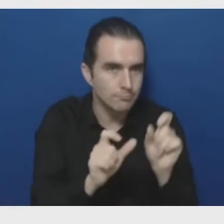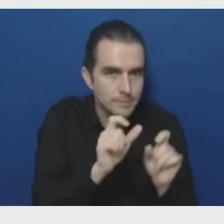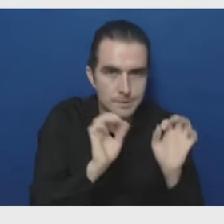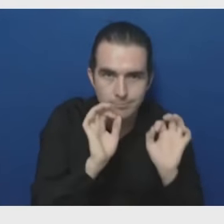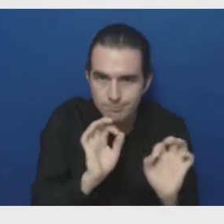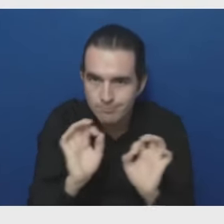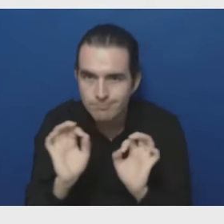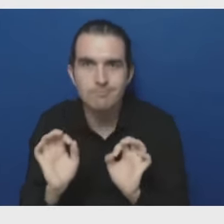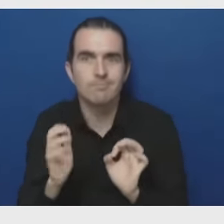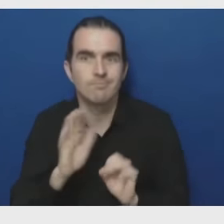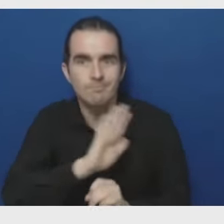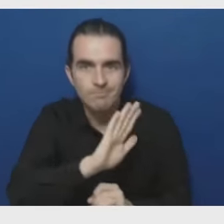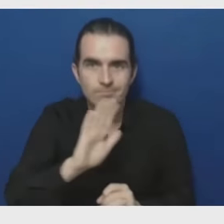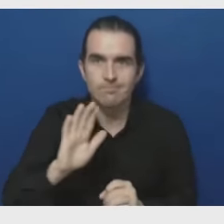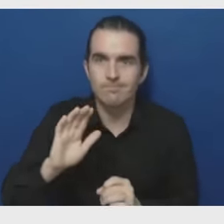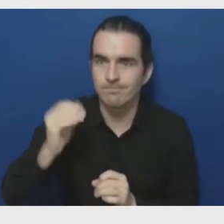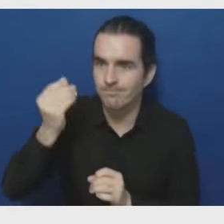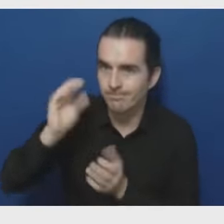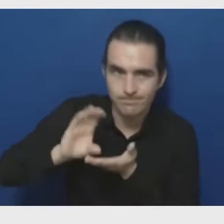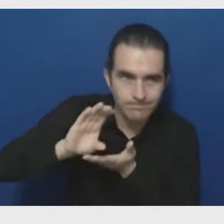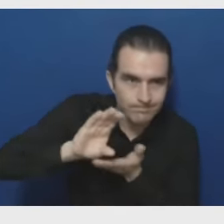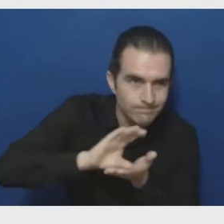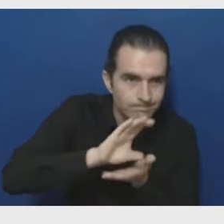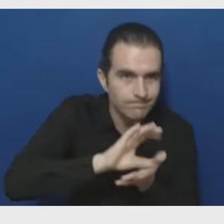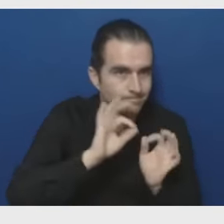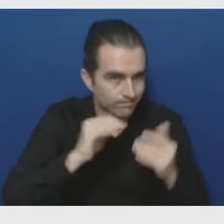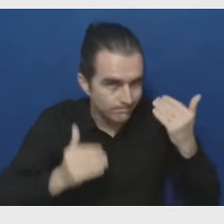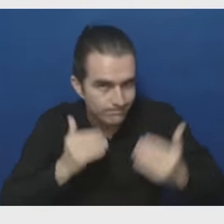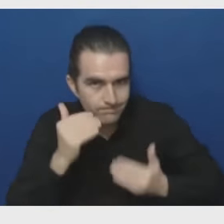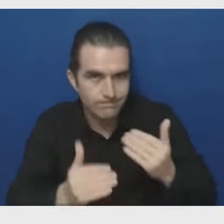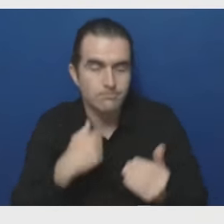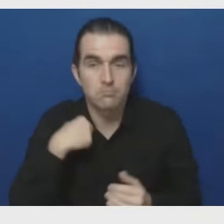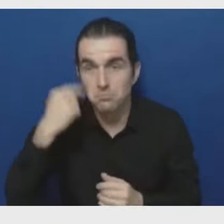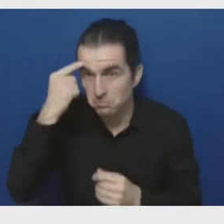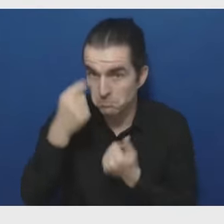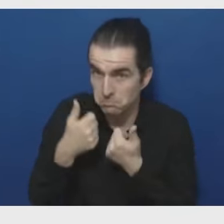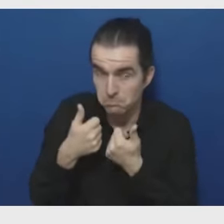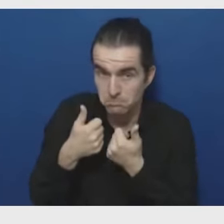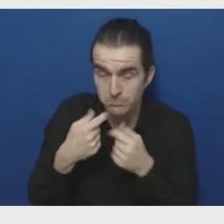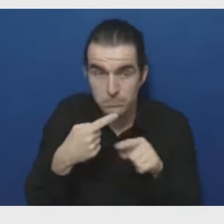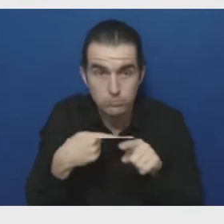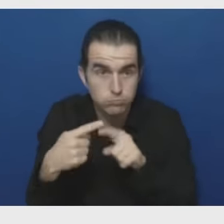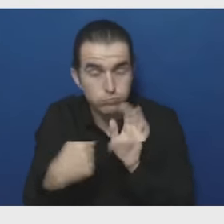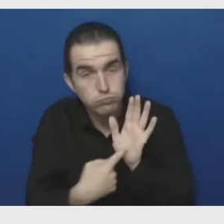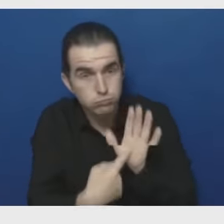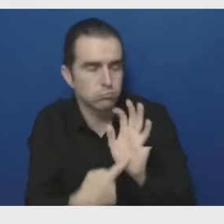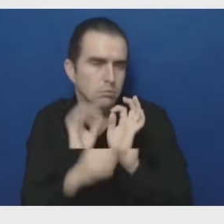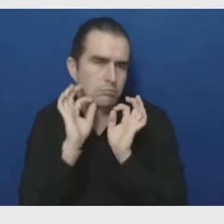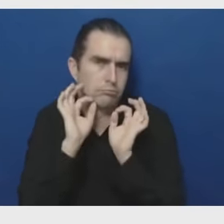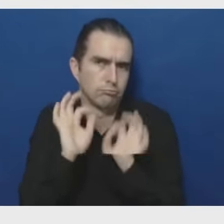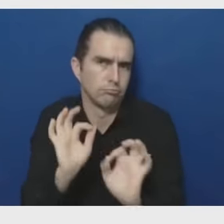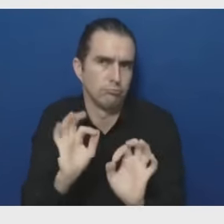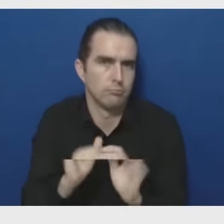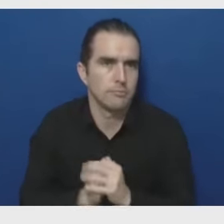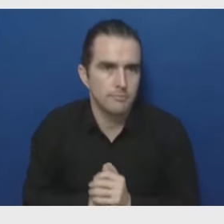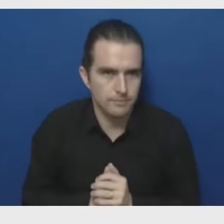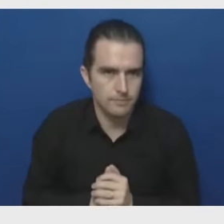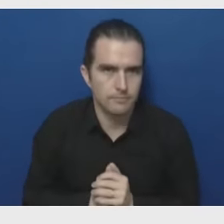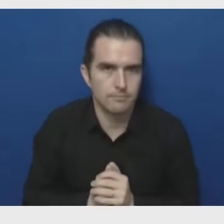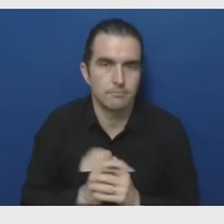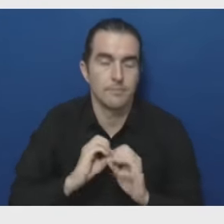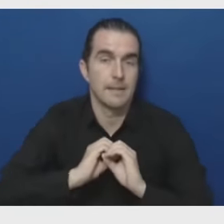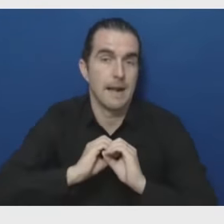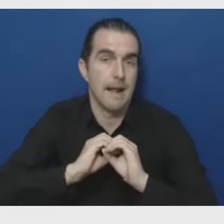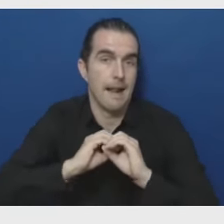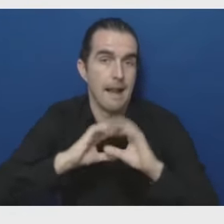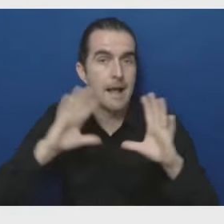an amazing set of examples. And I think one really clear takeaway is that we need to start singing from the same hymn book. We have a real issue if everybody's